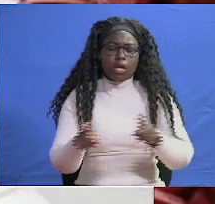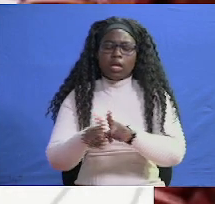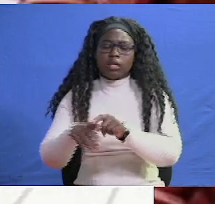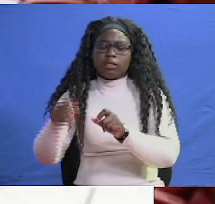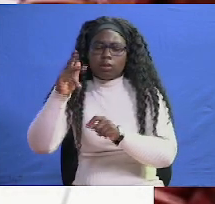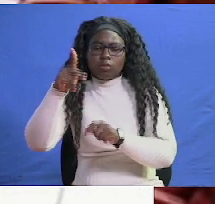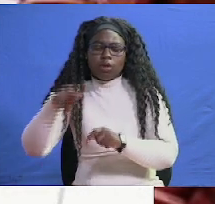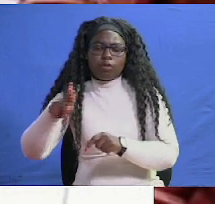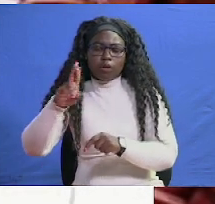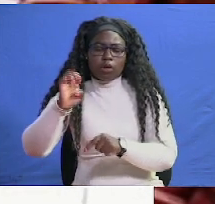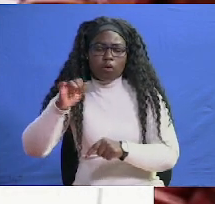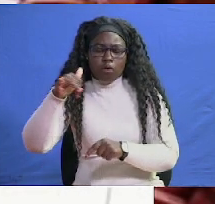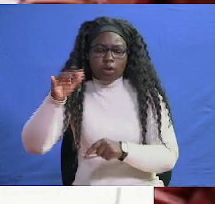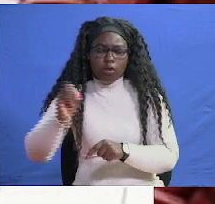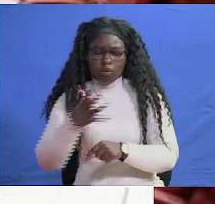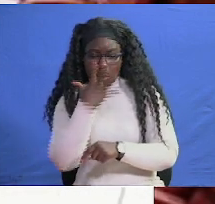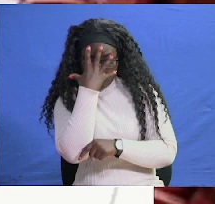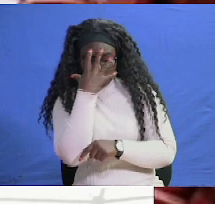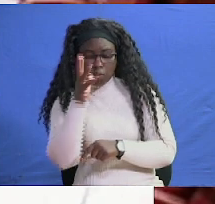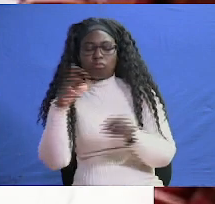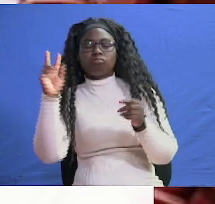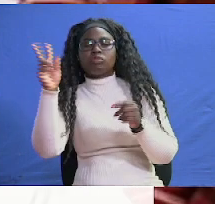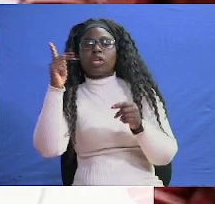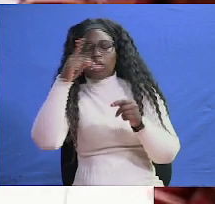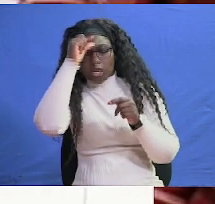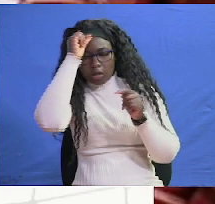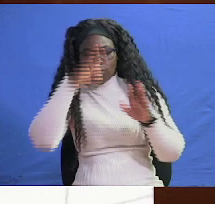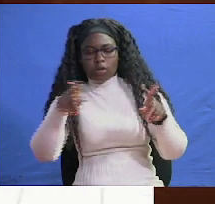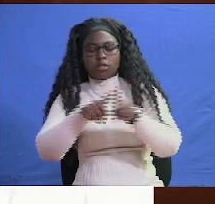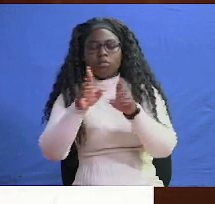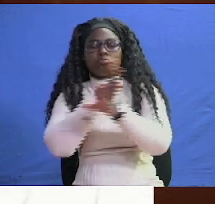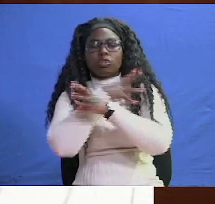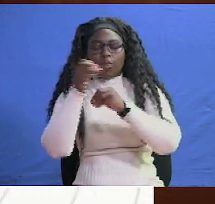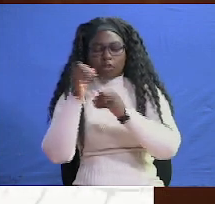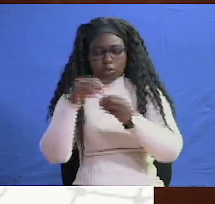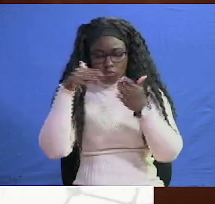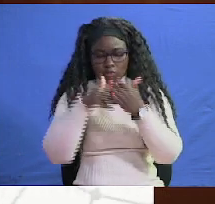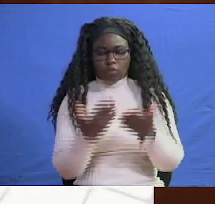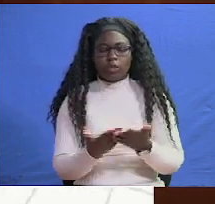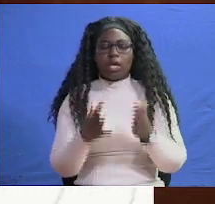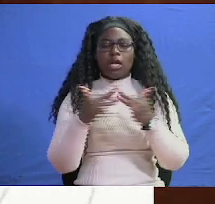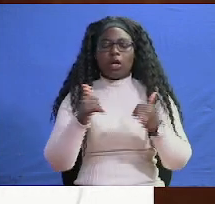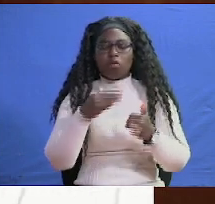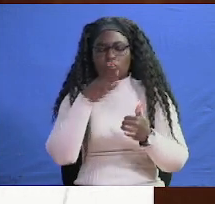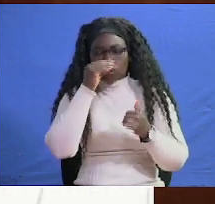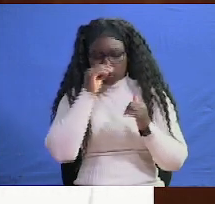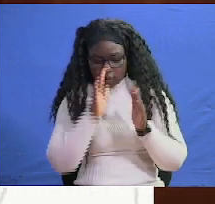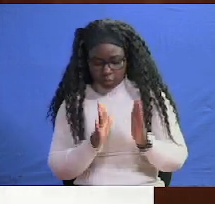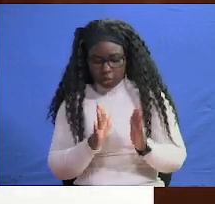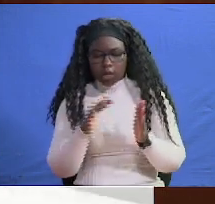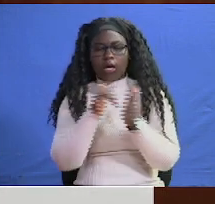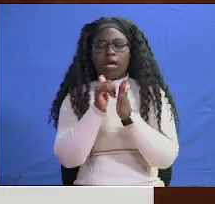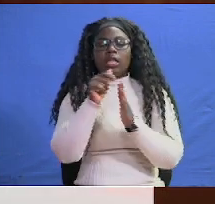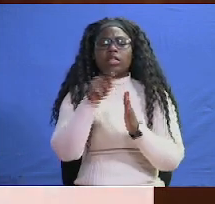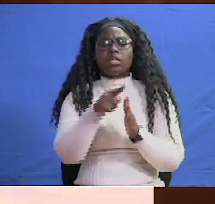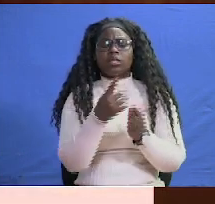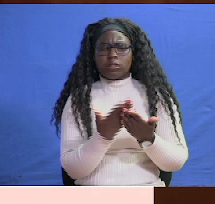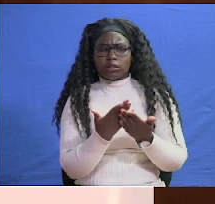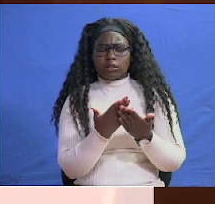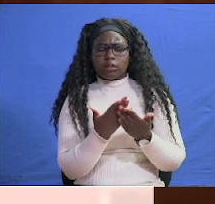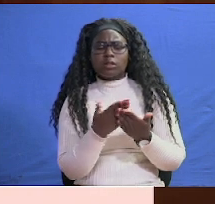Kuria as an embarrassment to the Kenyan government and the President Ruto. Mr. Speaker, sir, that tweet was in bad